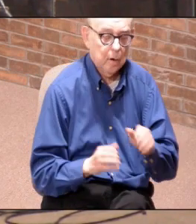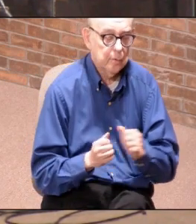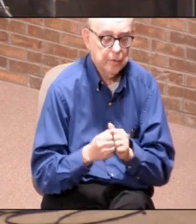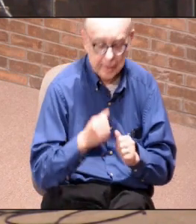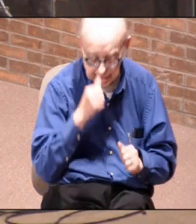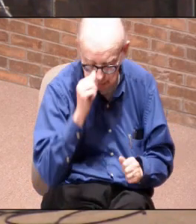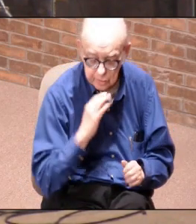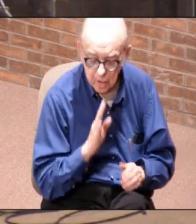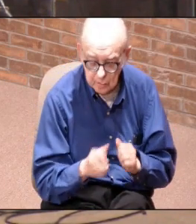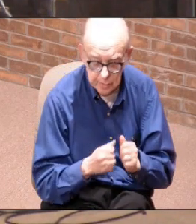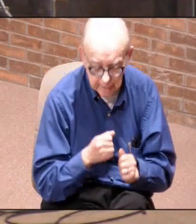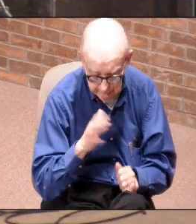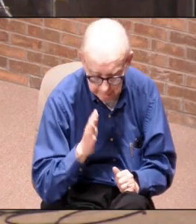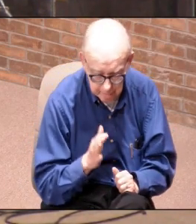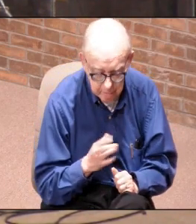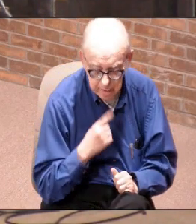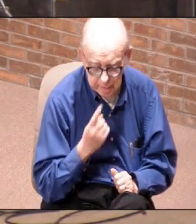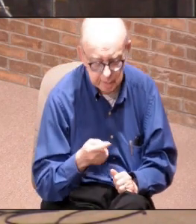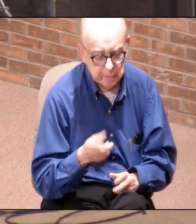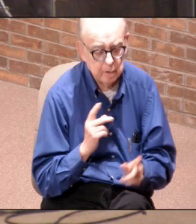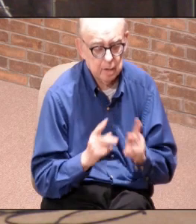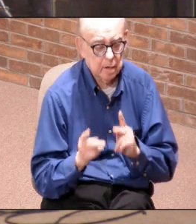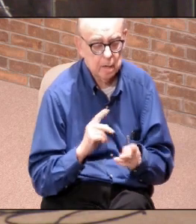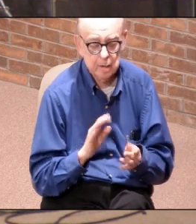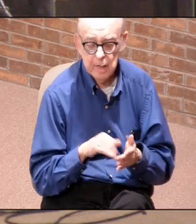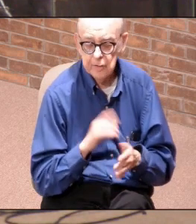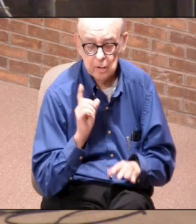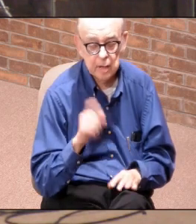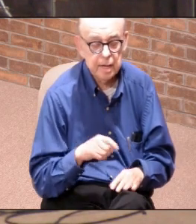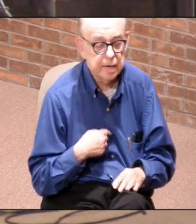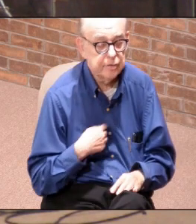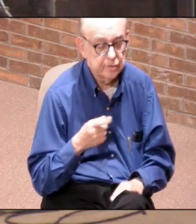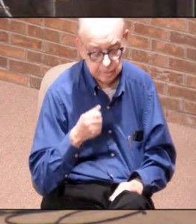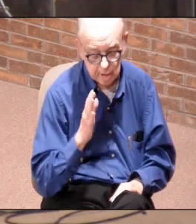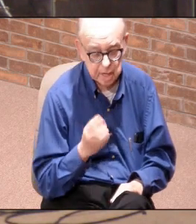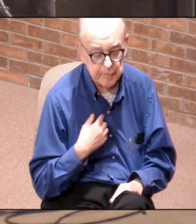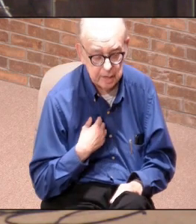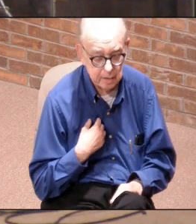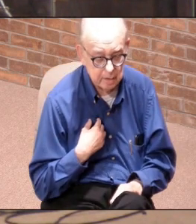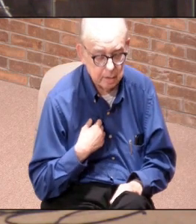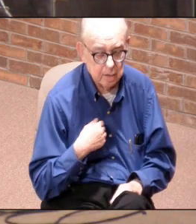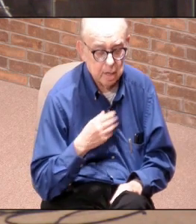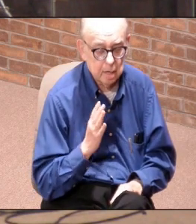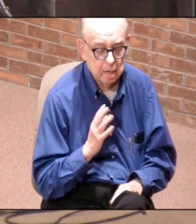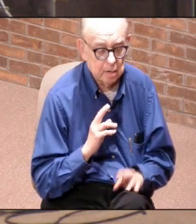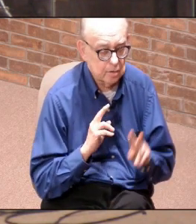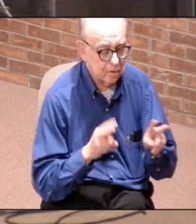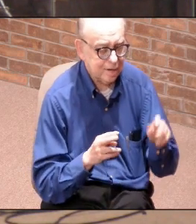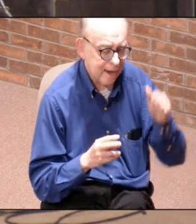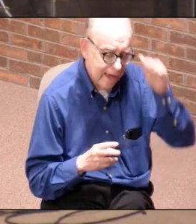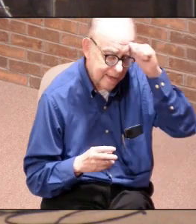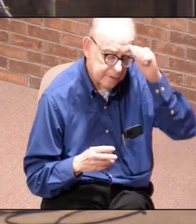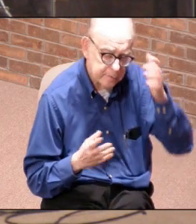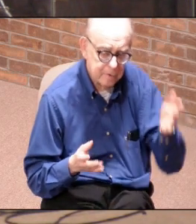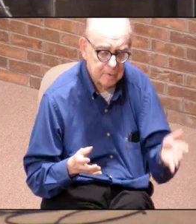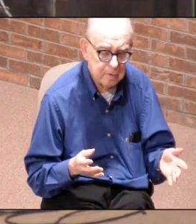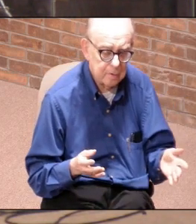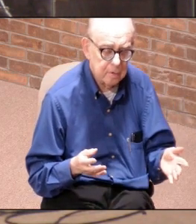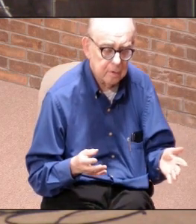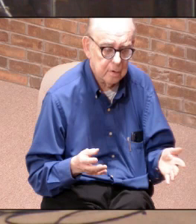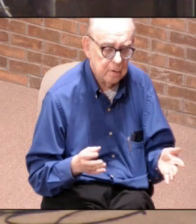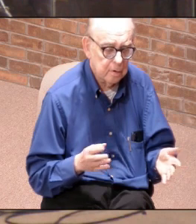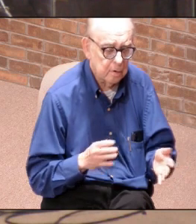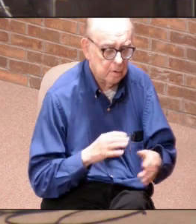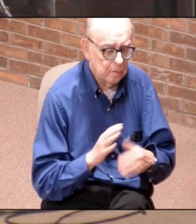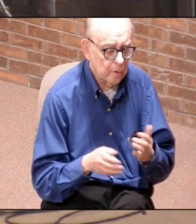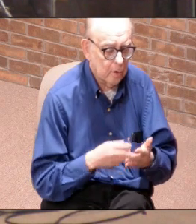and talk with him. And I hear people say, that's all I need. Well, God looked at Adam with